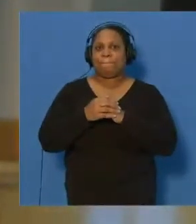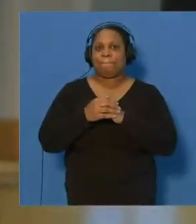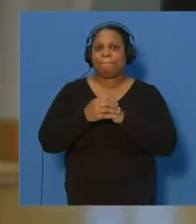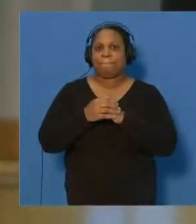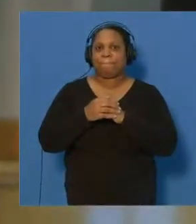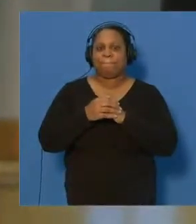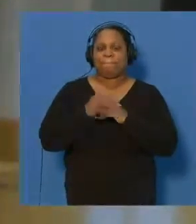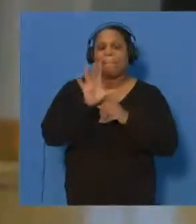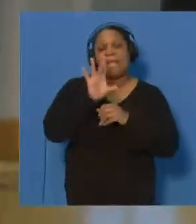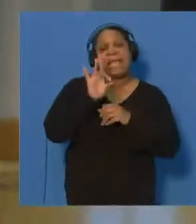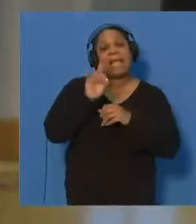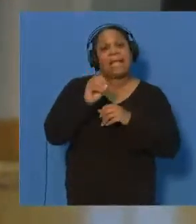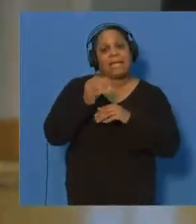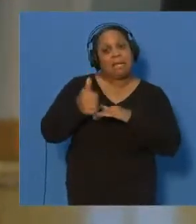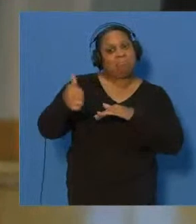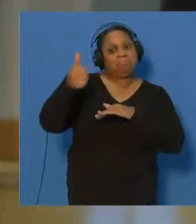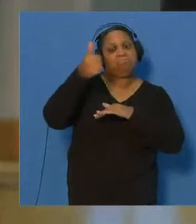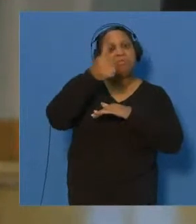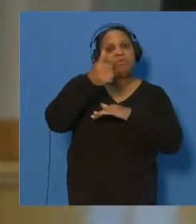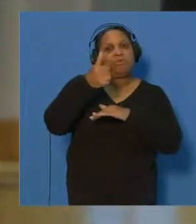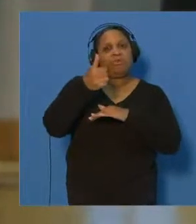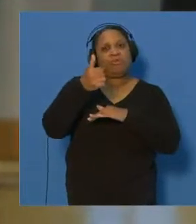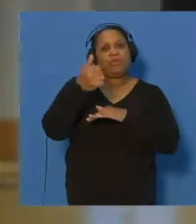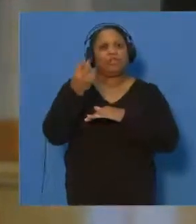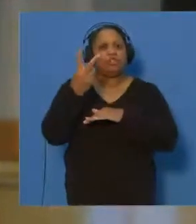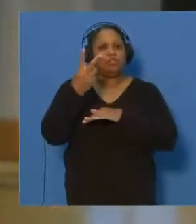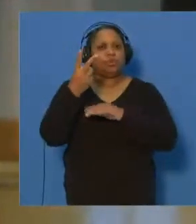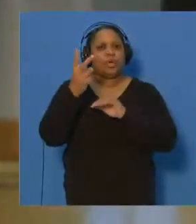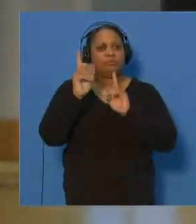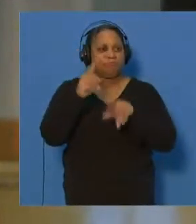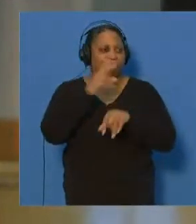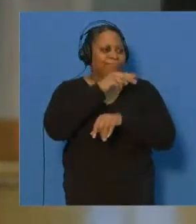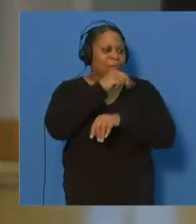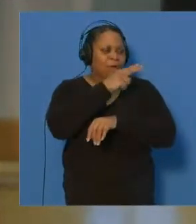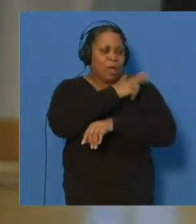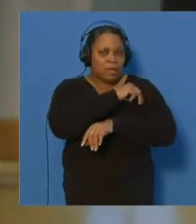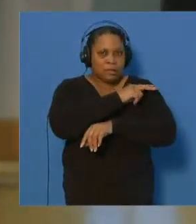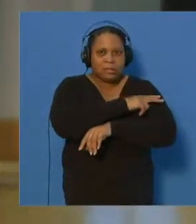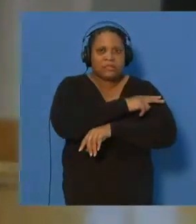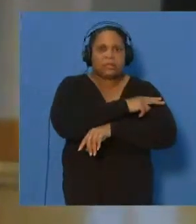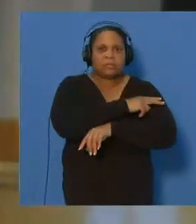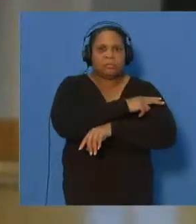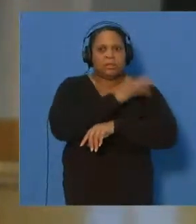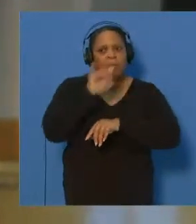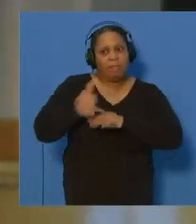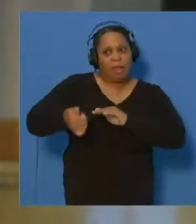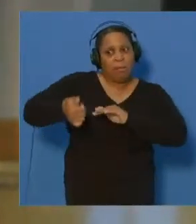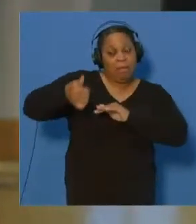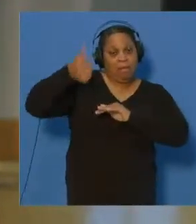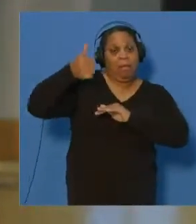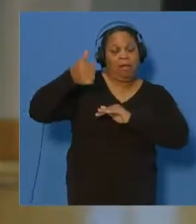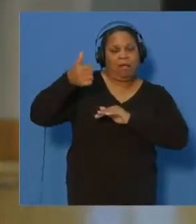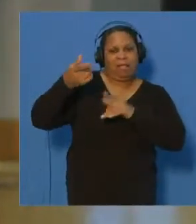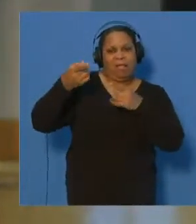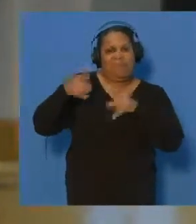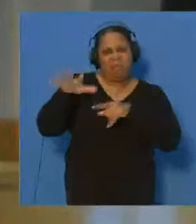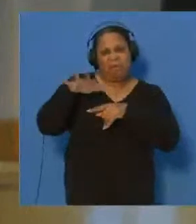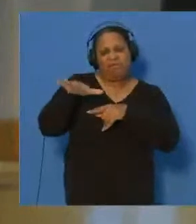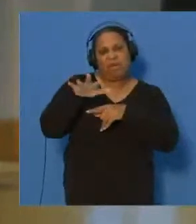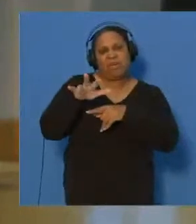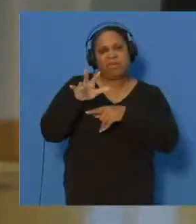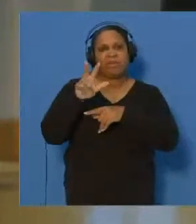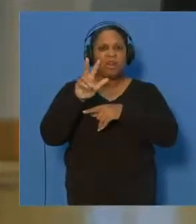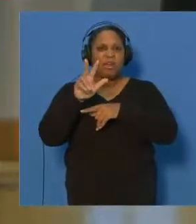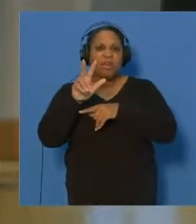80 years old and over, 12 hospitalizations would be the peak, and that would take place around the 31st of